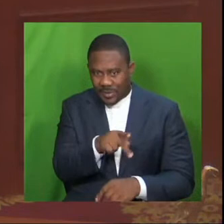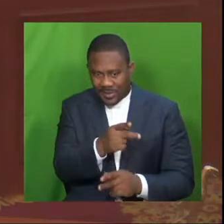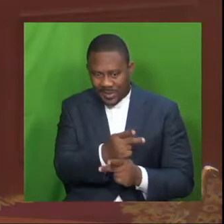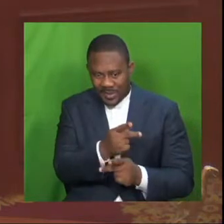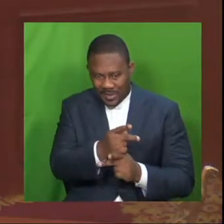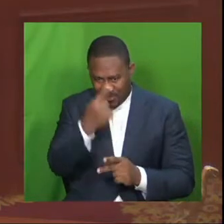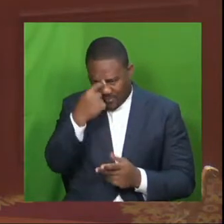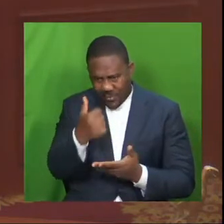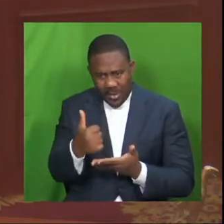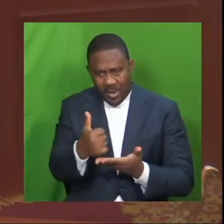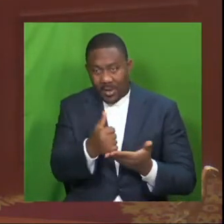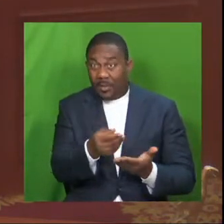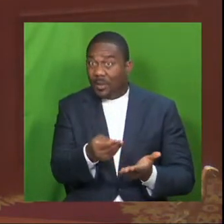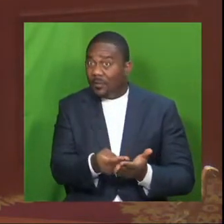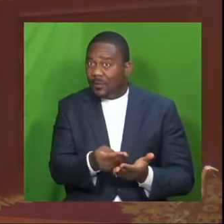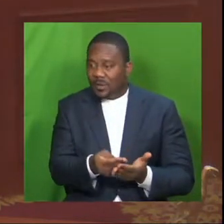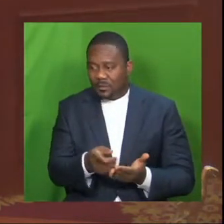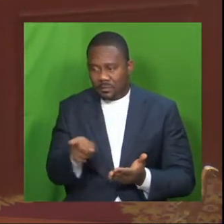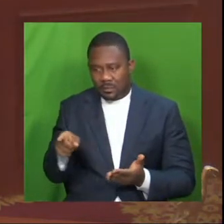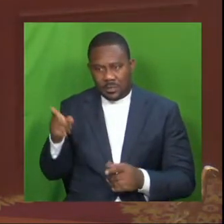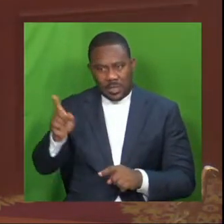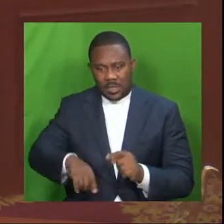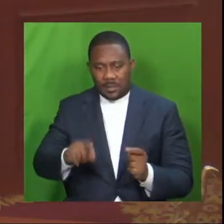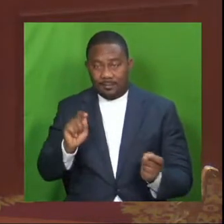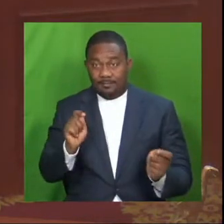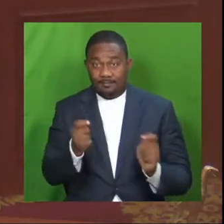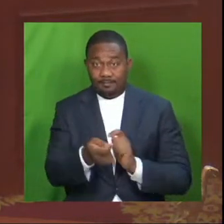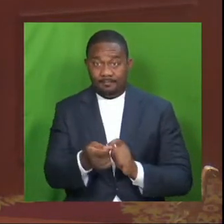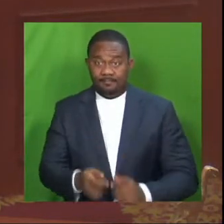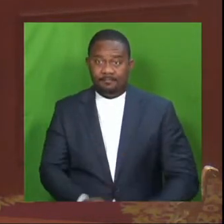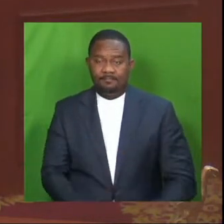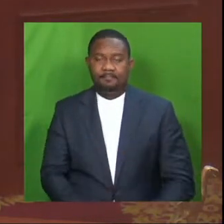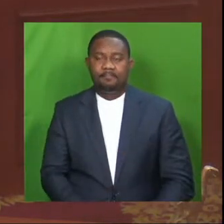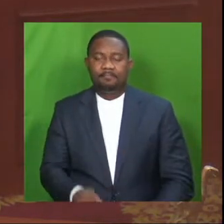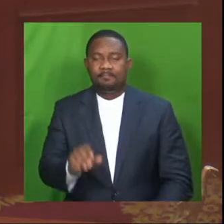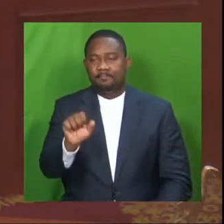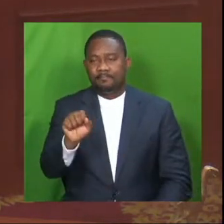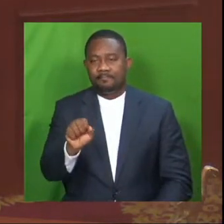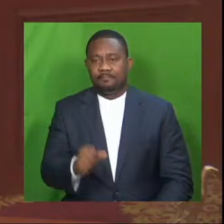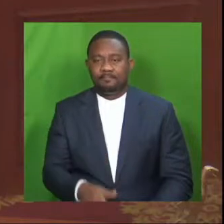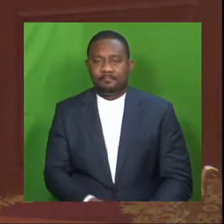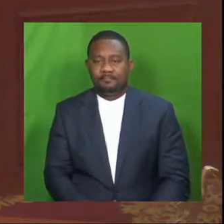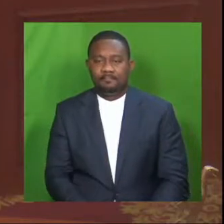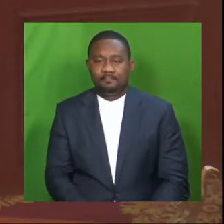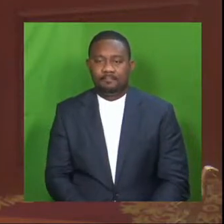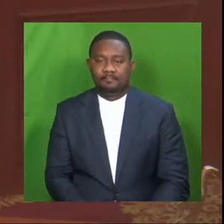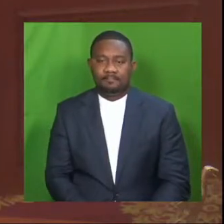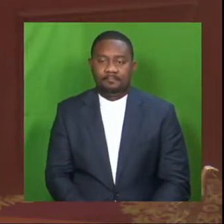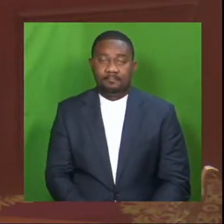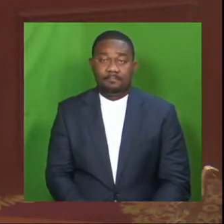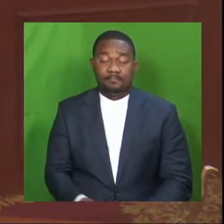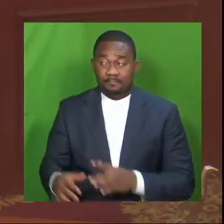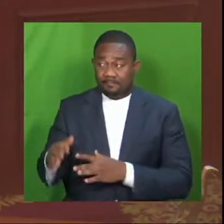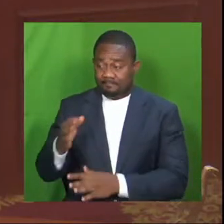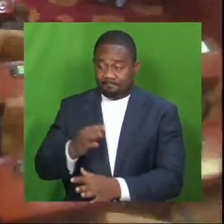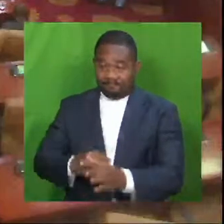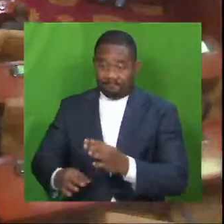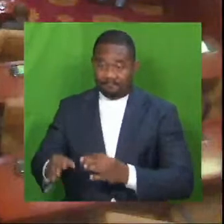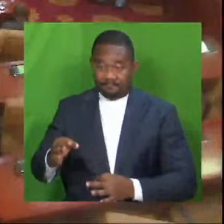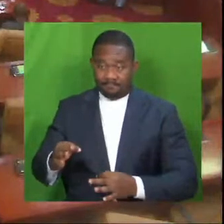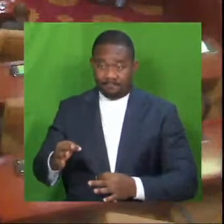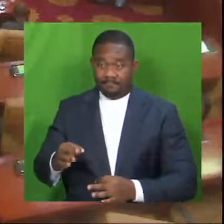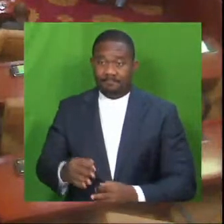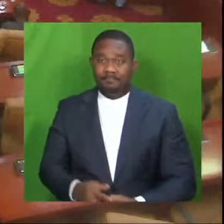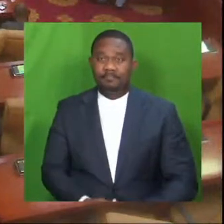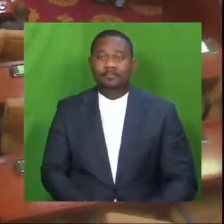borrowing. When Honorable, they said... Just a minute. First Deputy Speaker to take the chair.